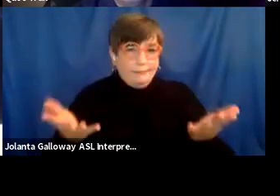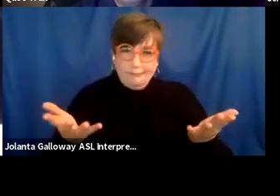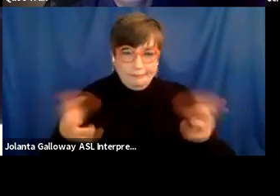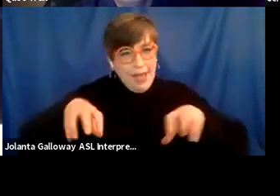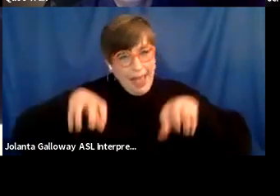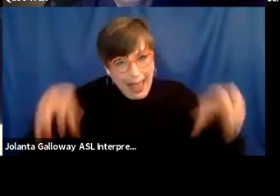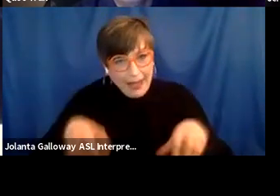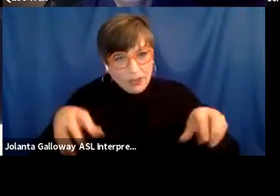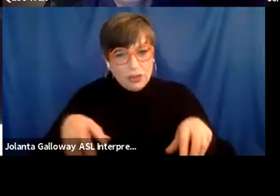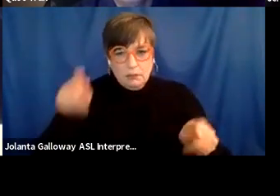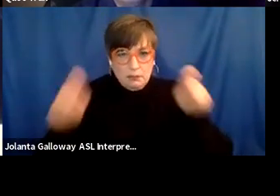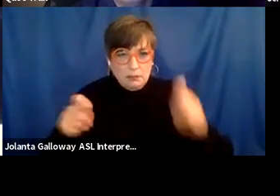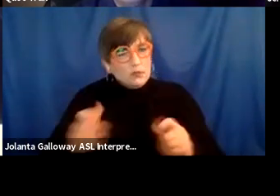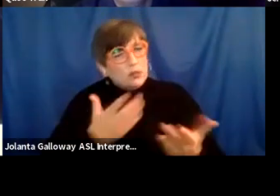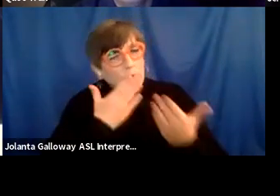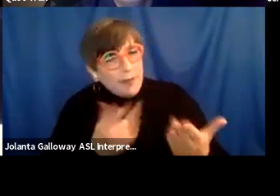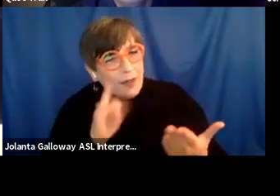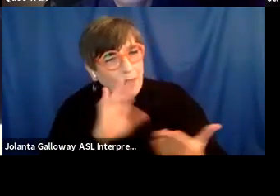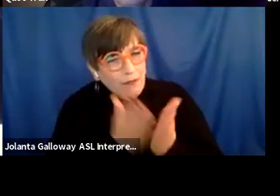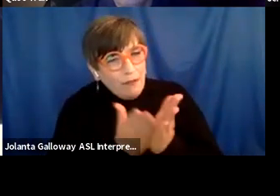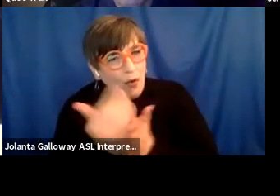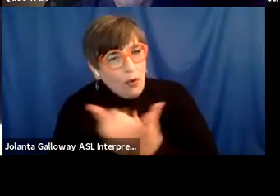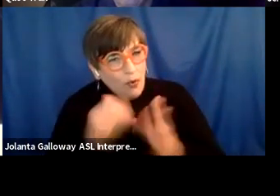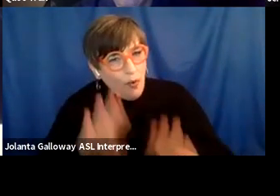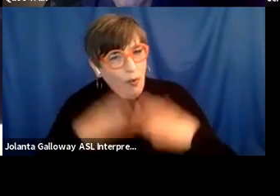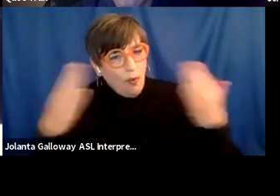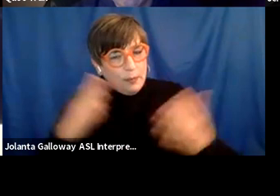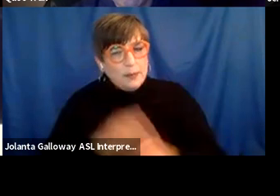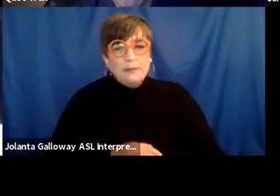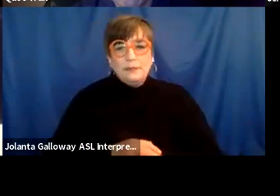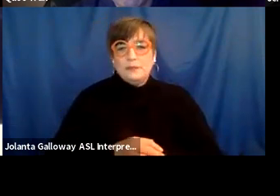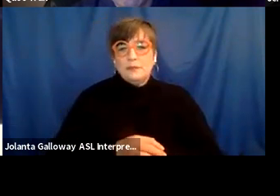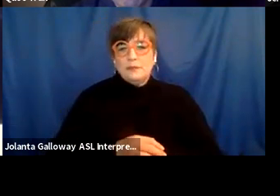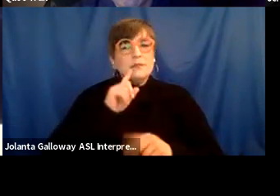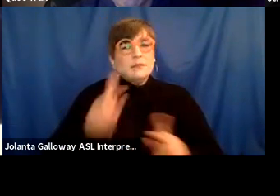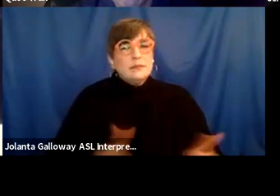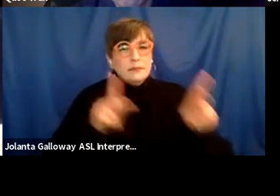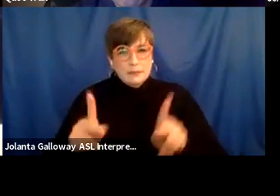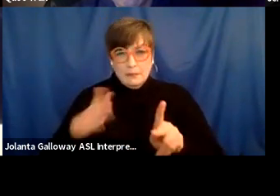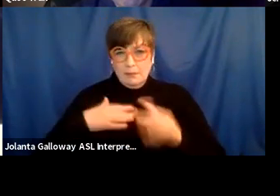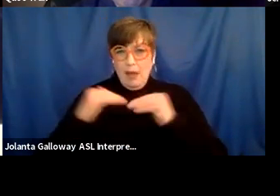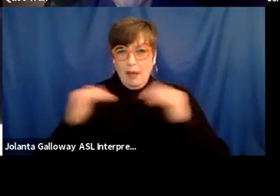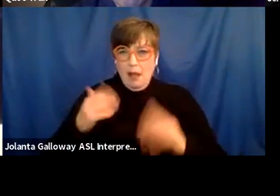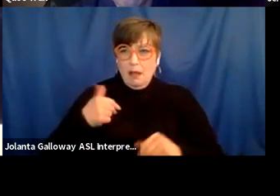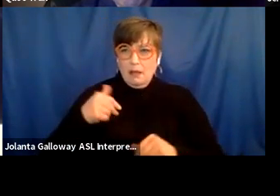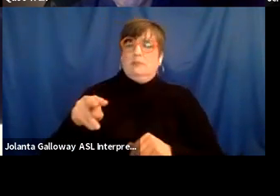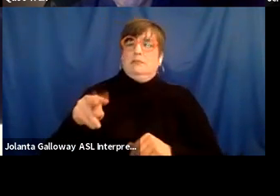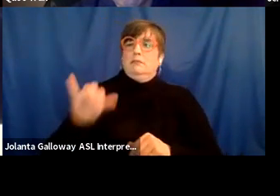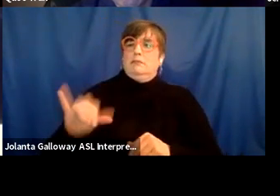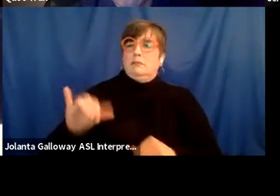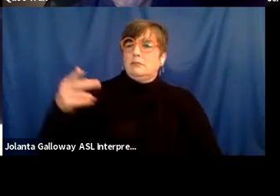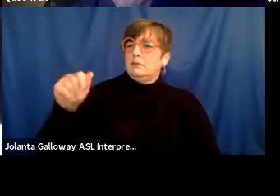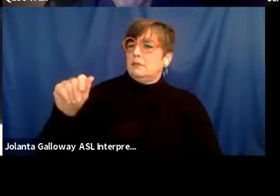your openness on that. I, like my colleagues, was struck by the panorama